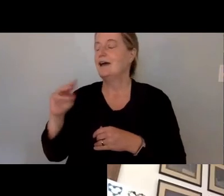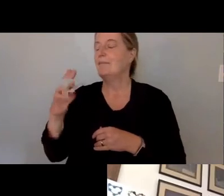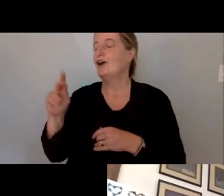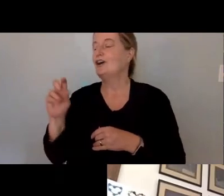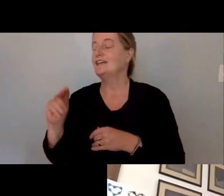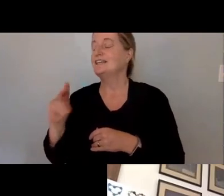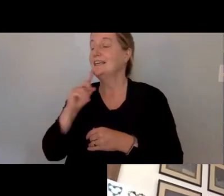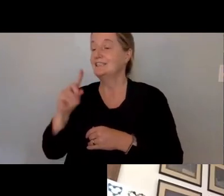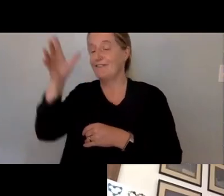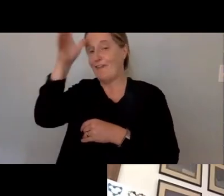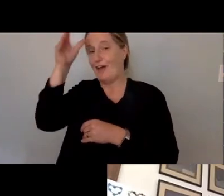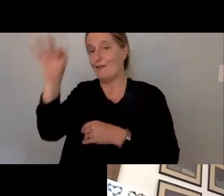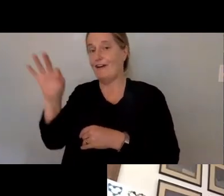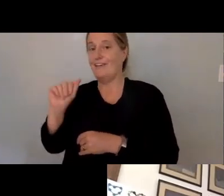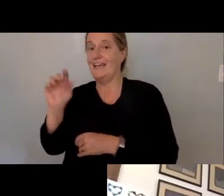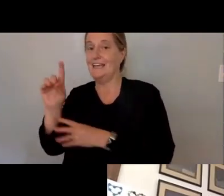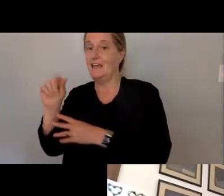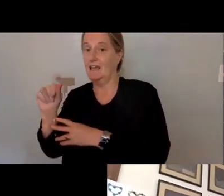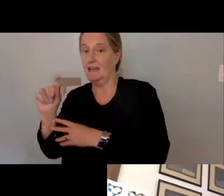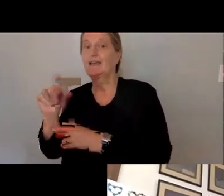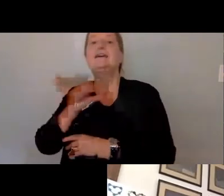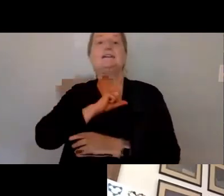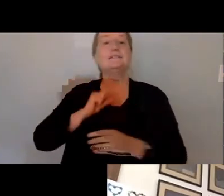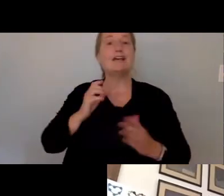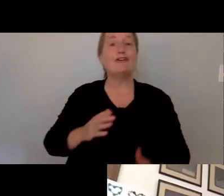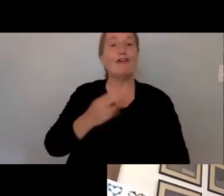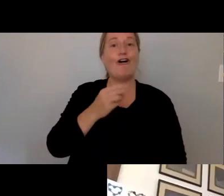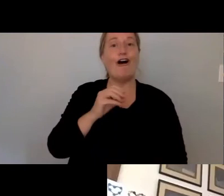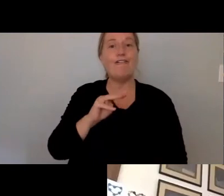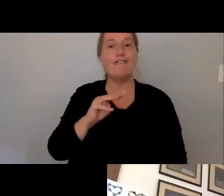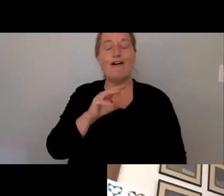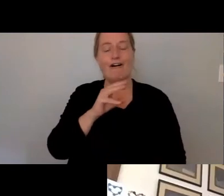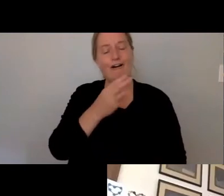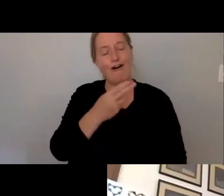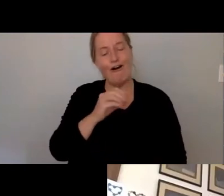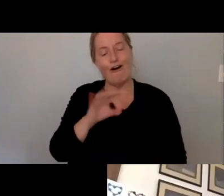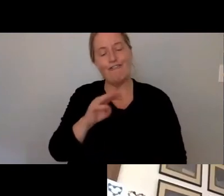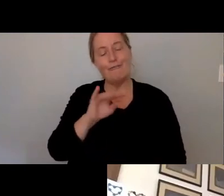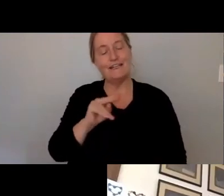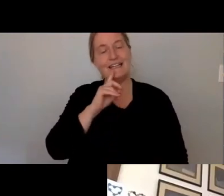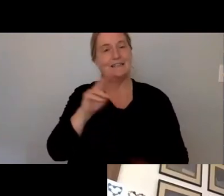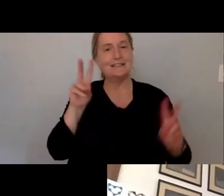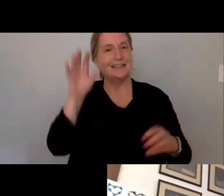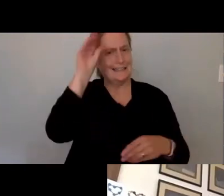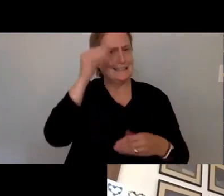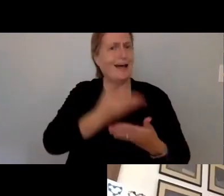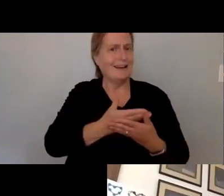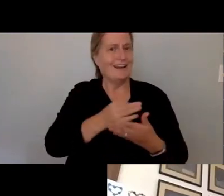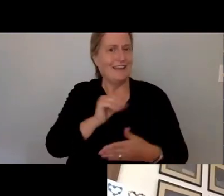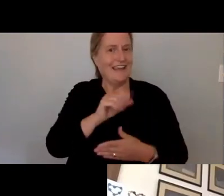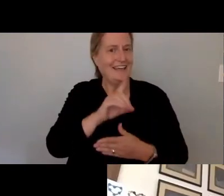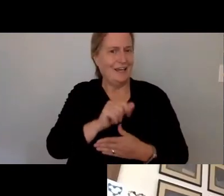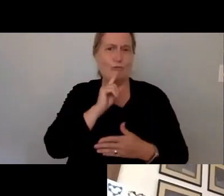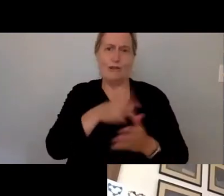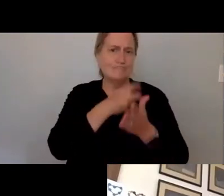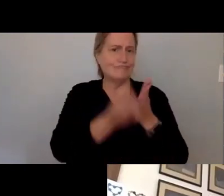son of the ADA. He has immersed himself in the policy and the work of it, serving in Washington, and now as